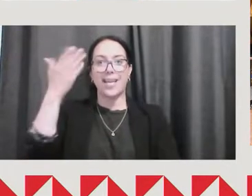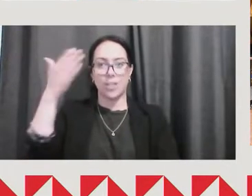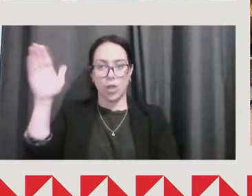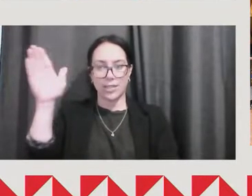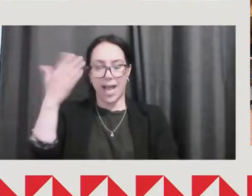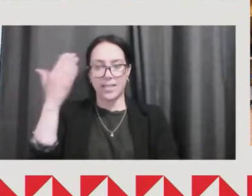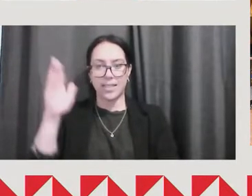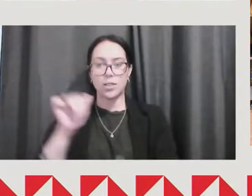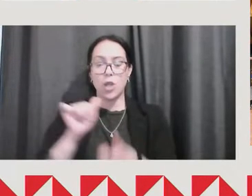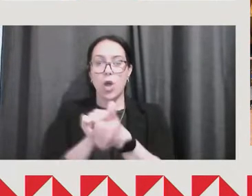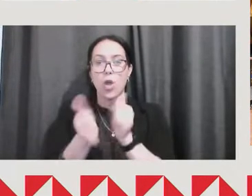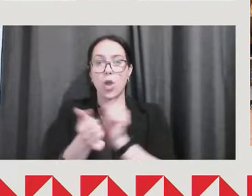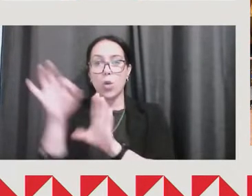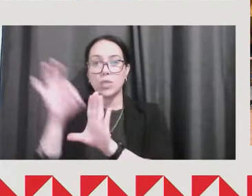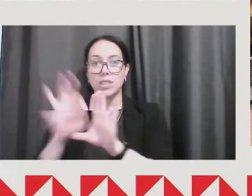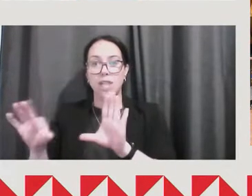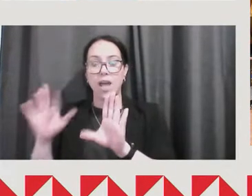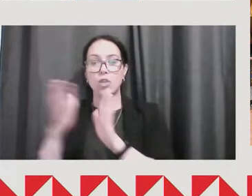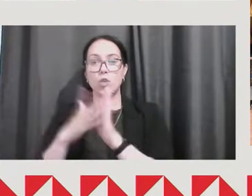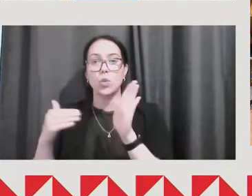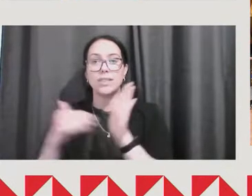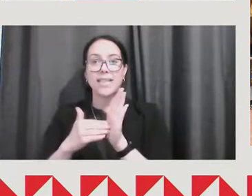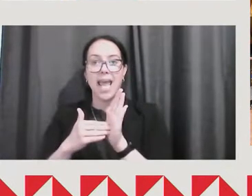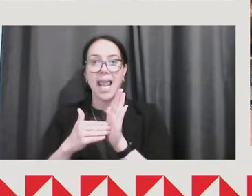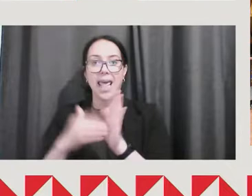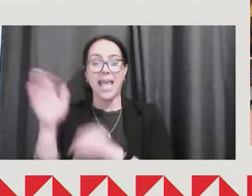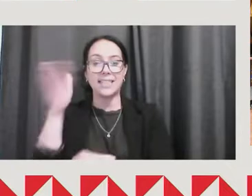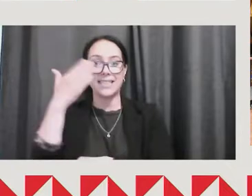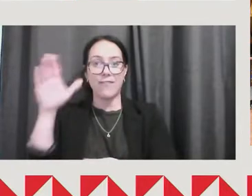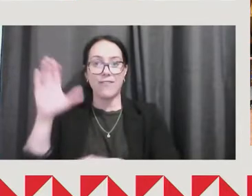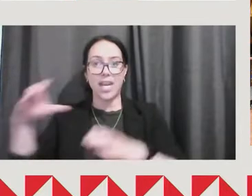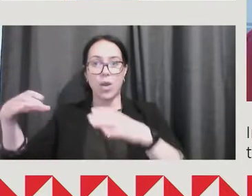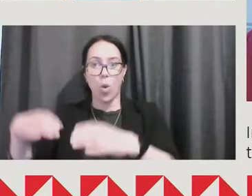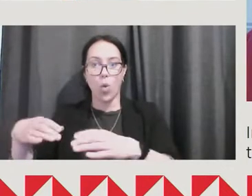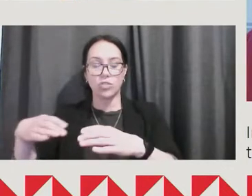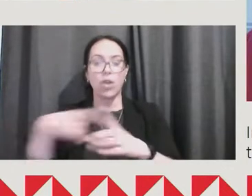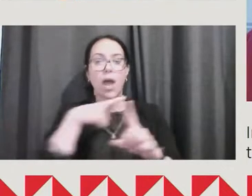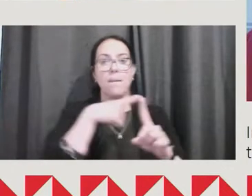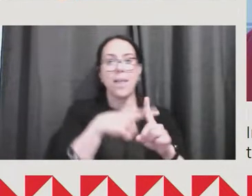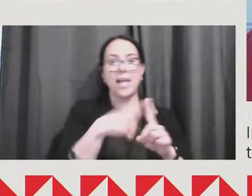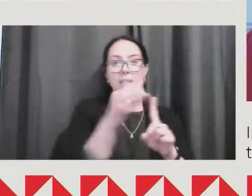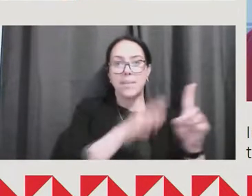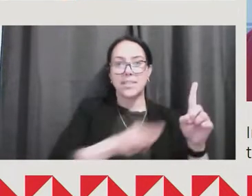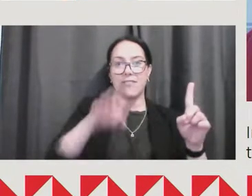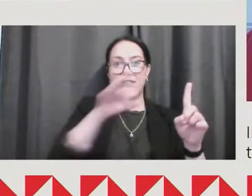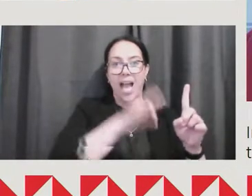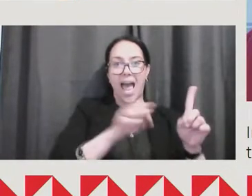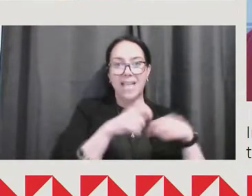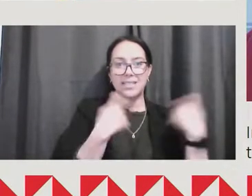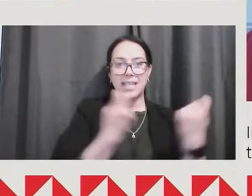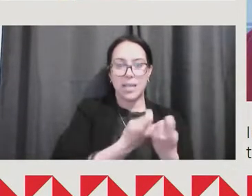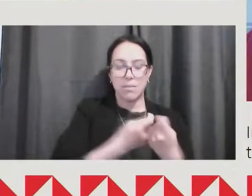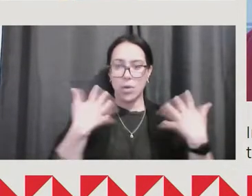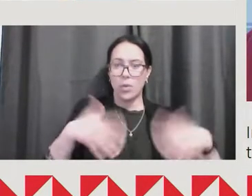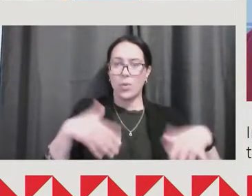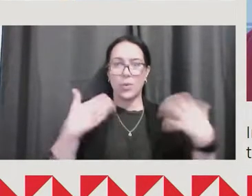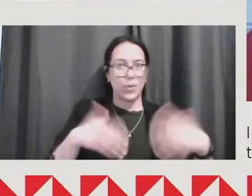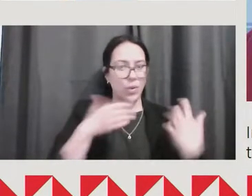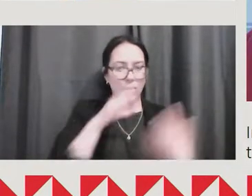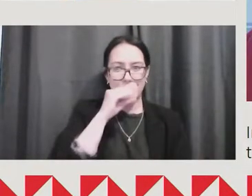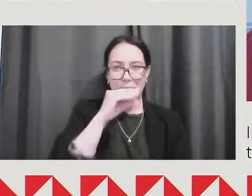between the New Zealand Symphony Orchestra engagement team and our Pacific Arts team oh mouthful that one are